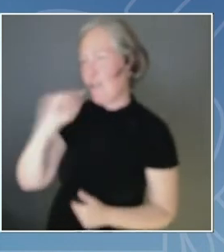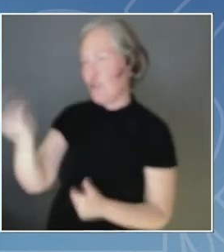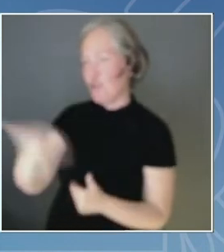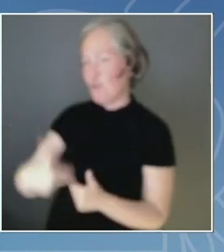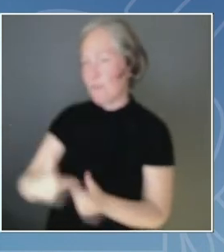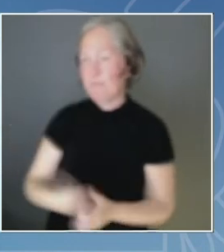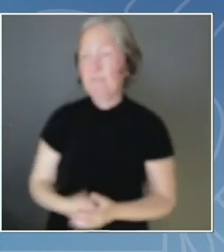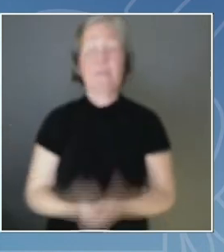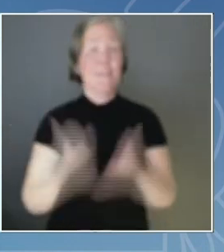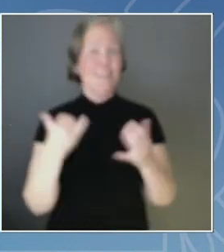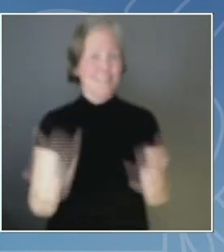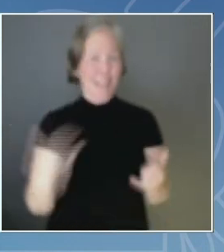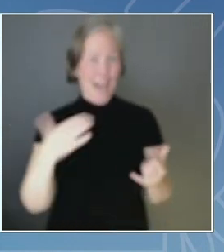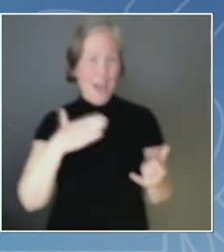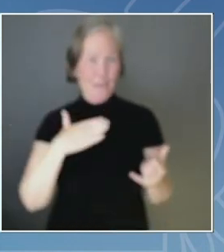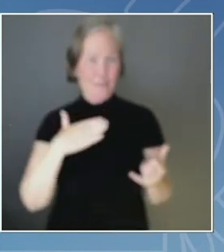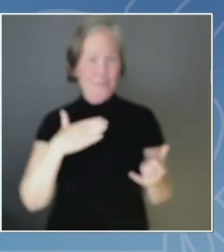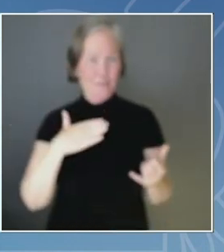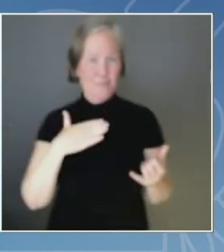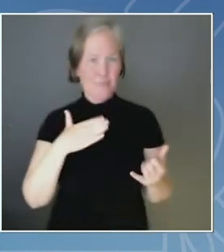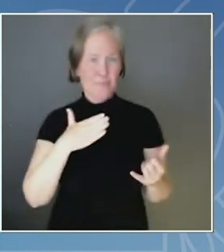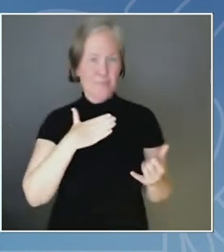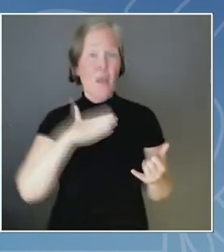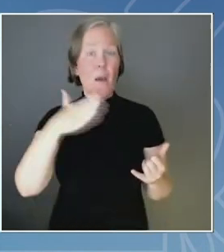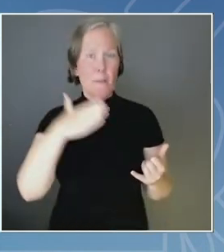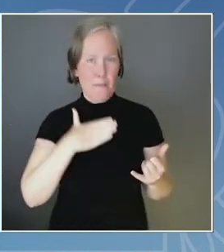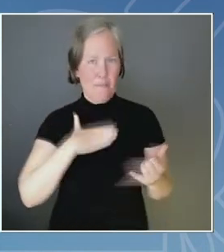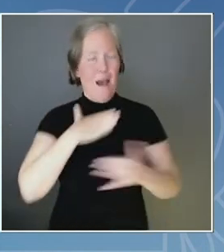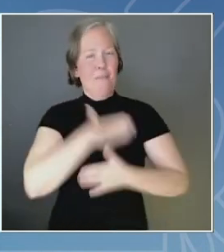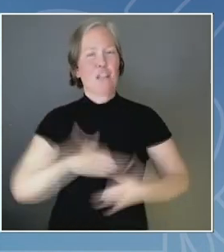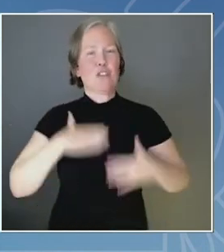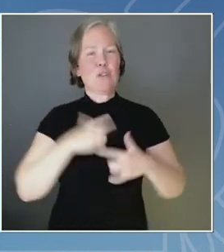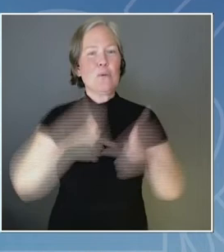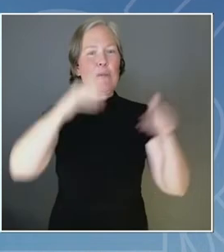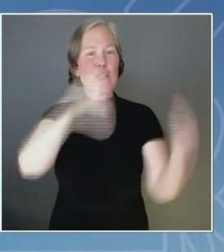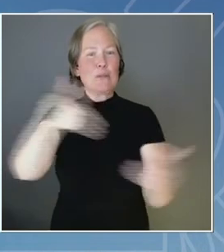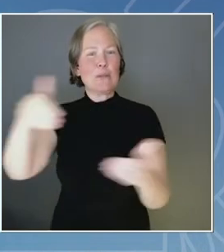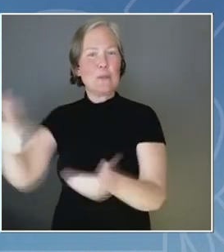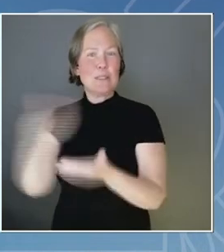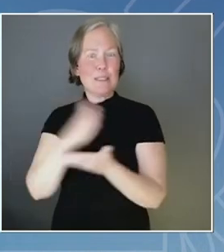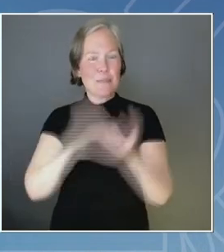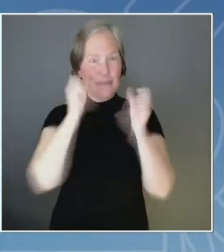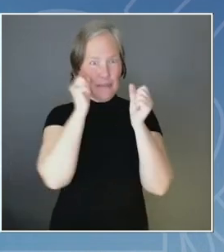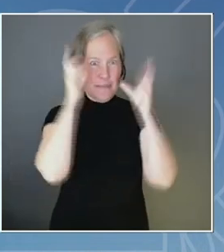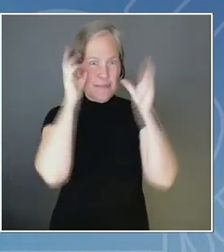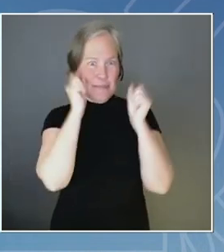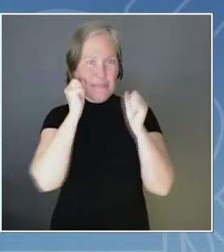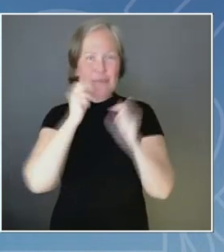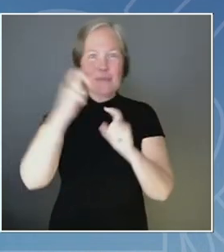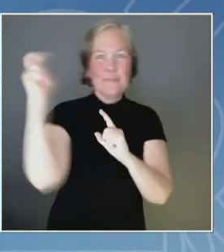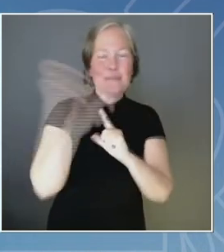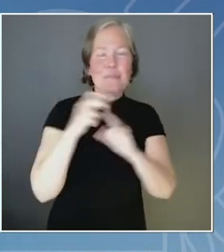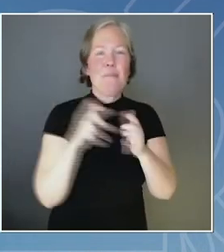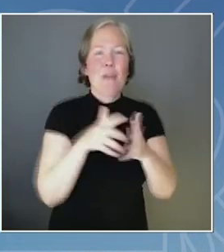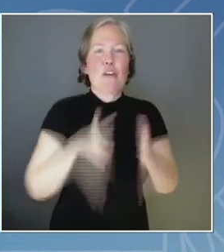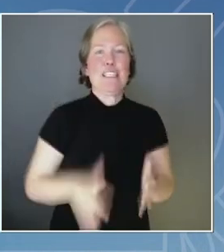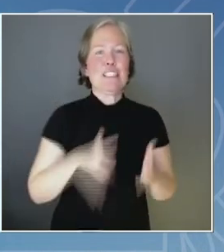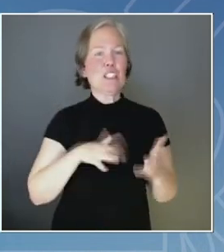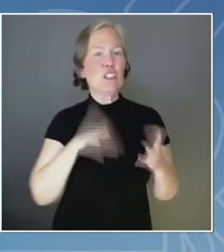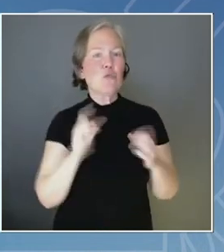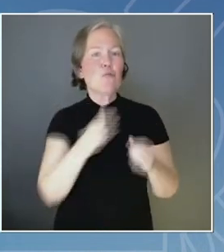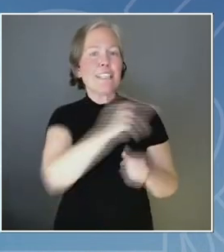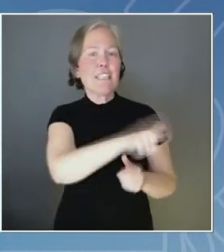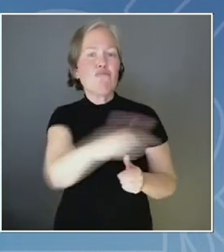it's my distinct pleasure to introduce some exceptional Americans and learn a little bit more from each of them about their own